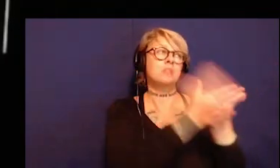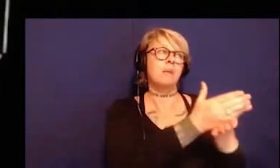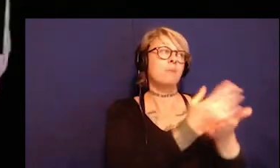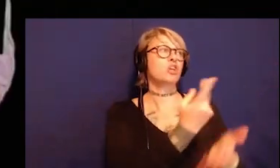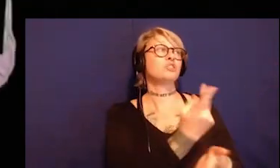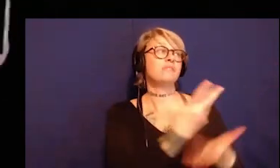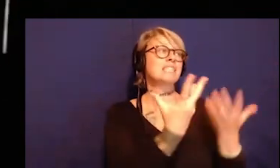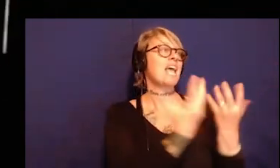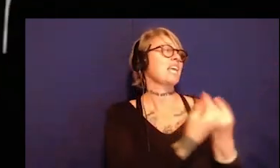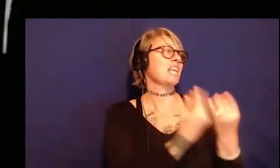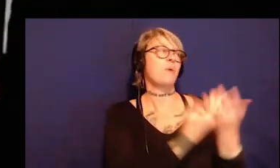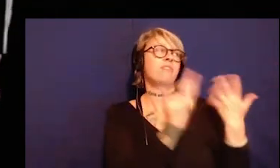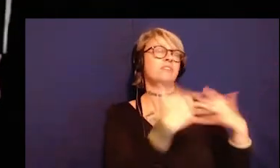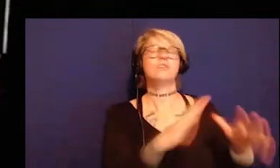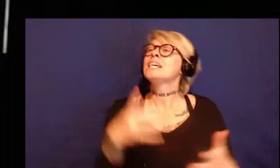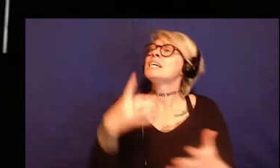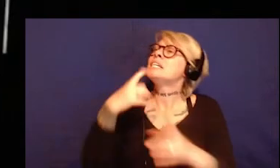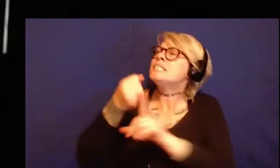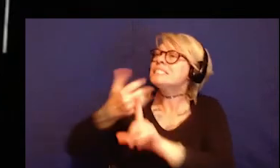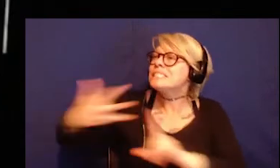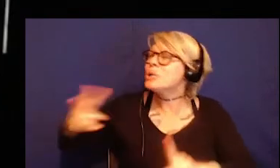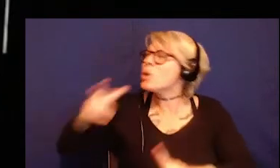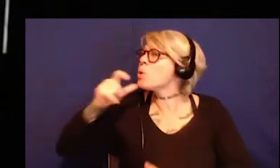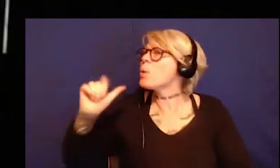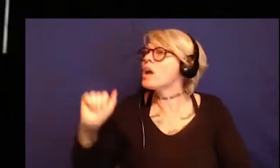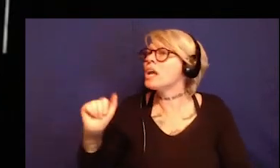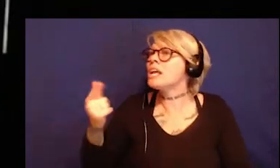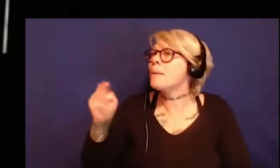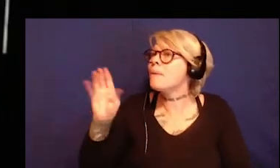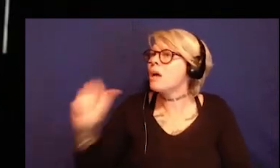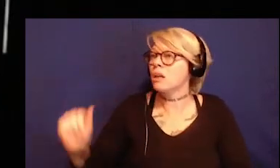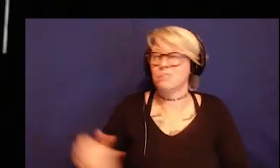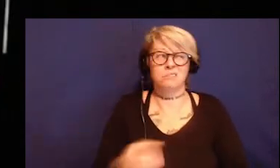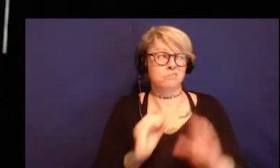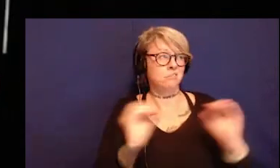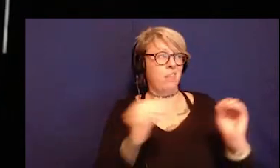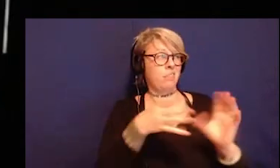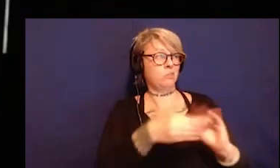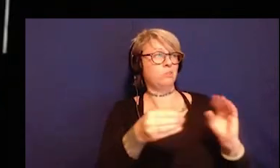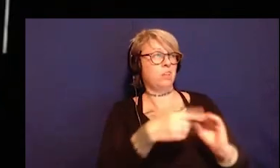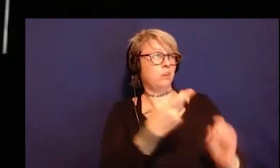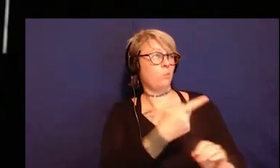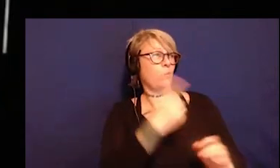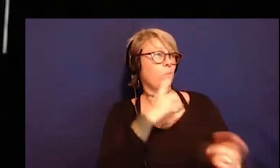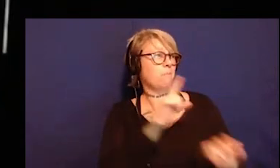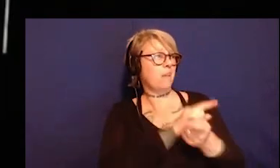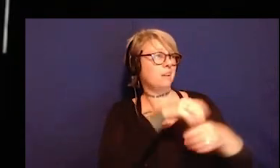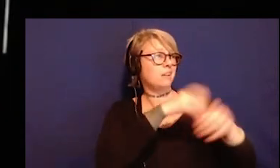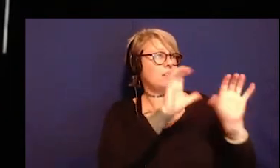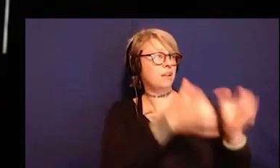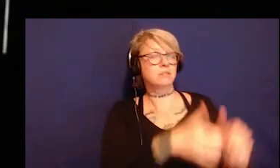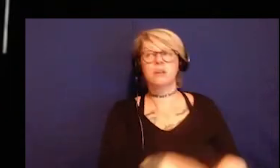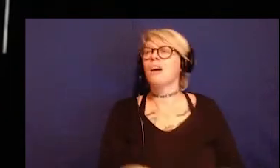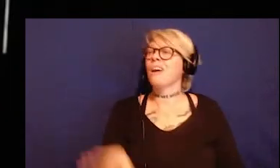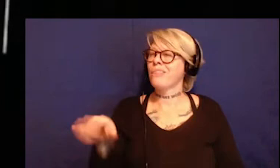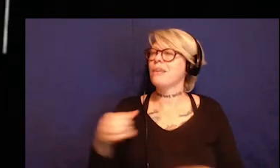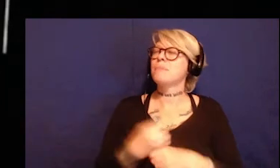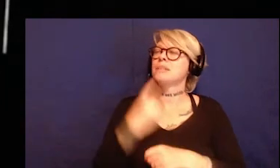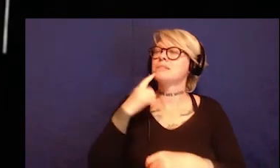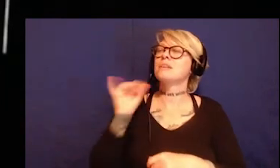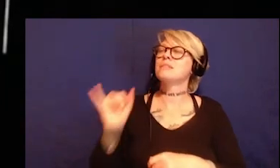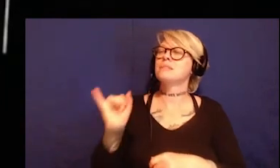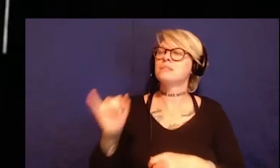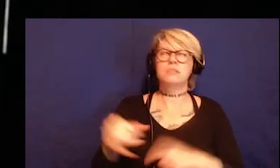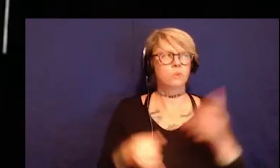hanging out. Tell me about her. There's nothing to tell. We met in class. That makes sense. Why? She posts a lot of art.